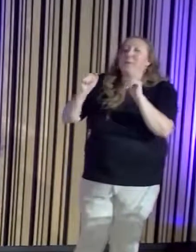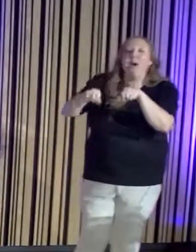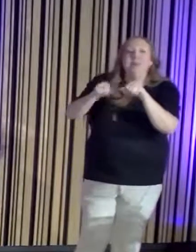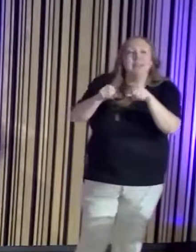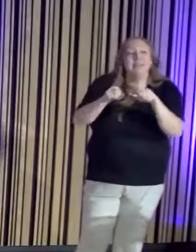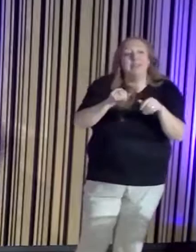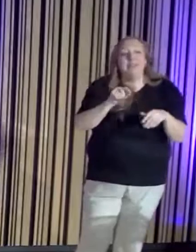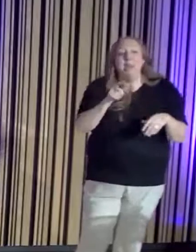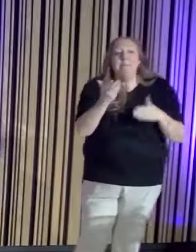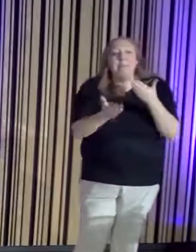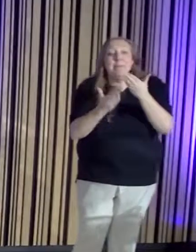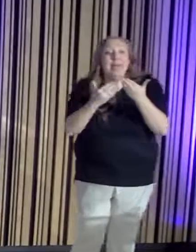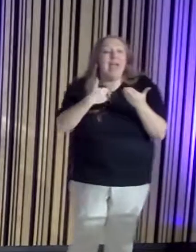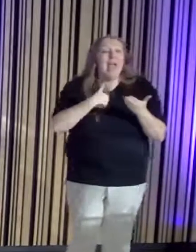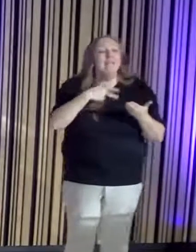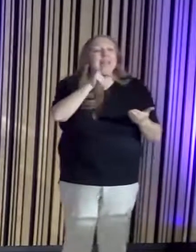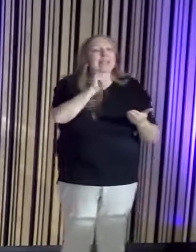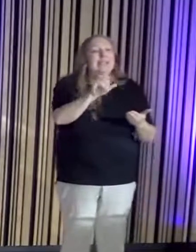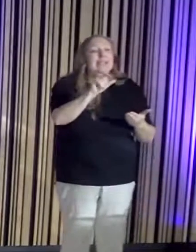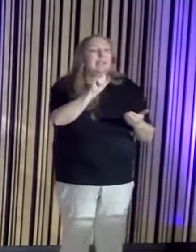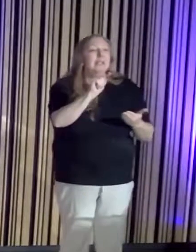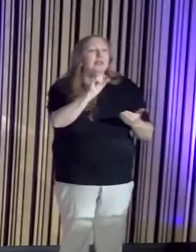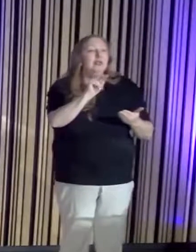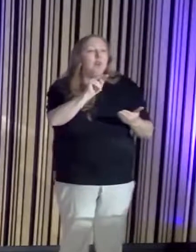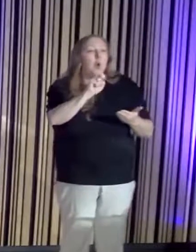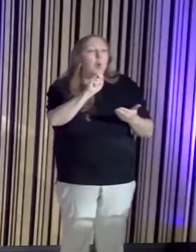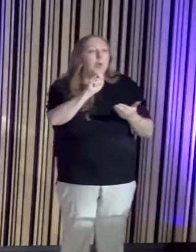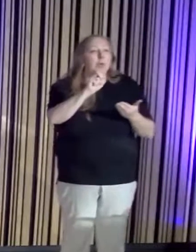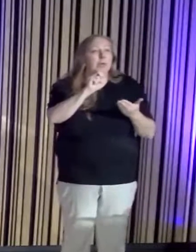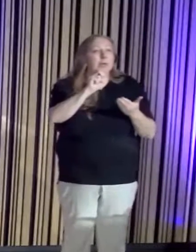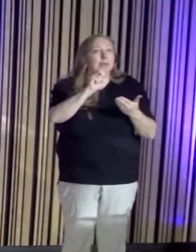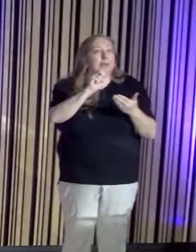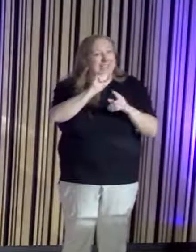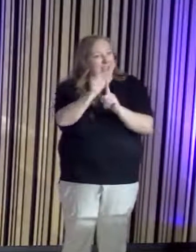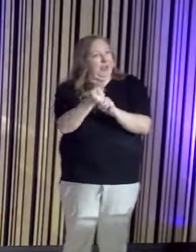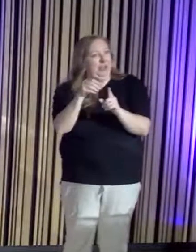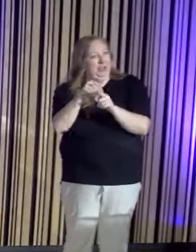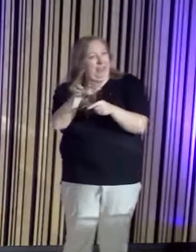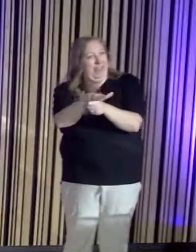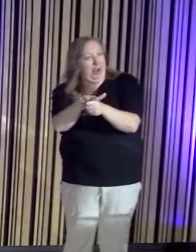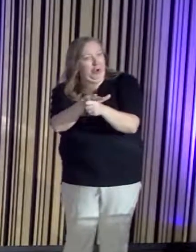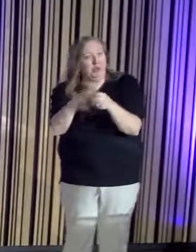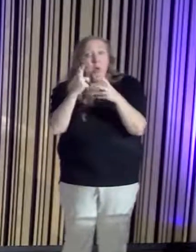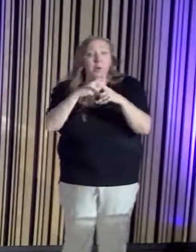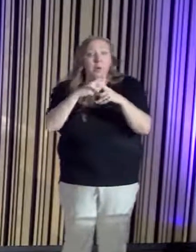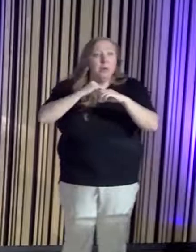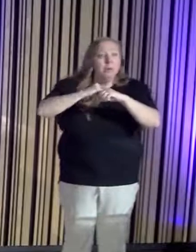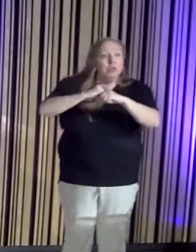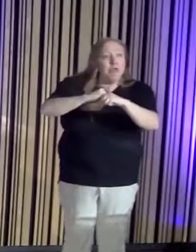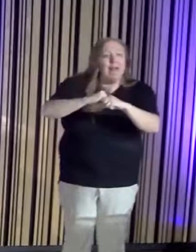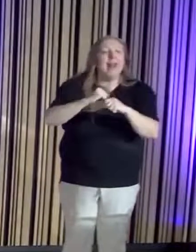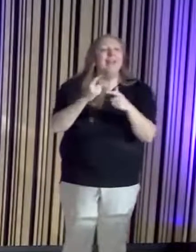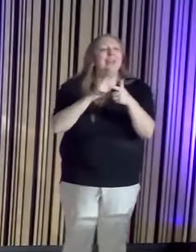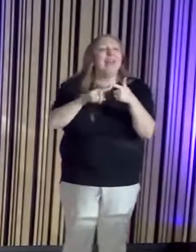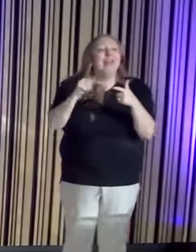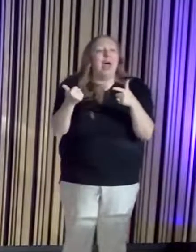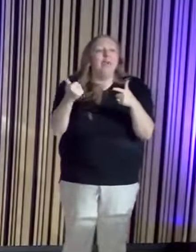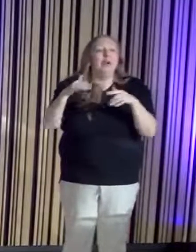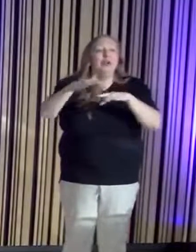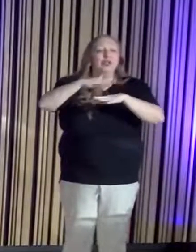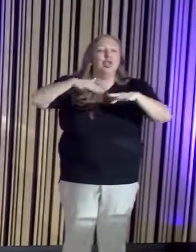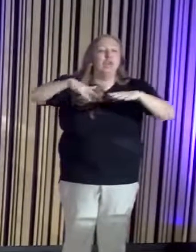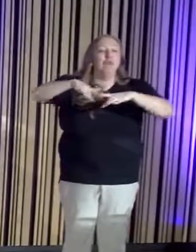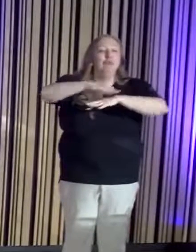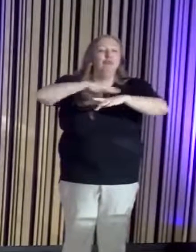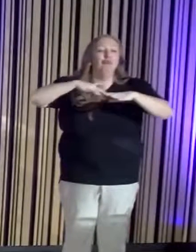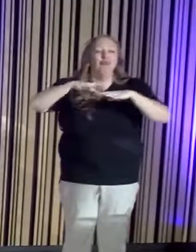keystone species in there that somehow, without which they're gone? So you want to protect those. Yes. The rest of them are sort of hangers on or something like Indeed. that. You can think